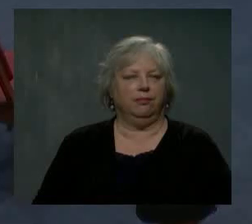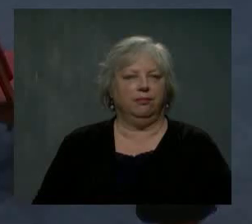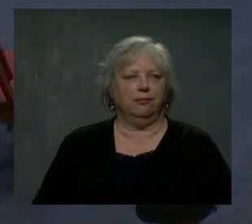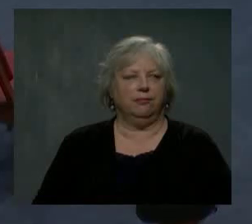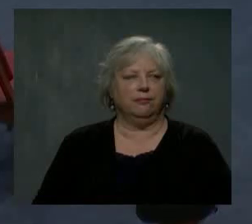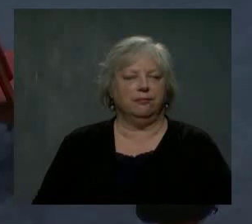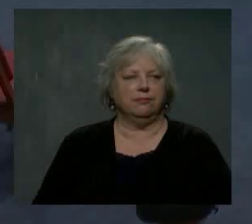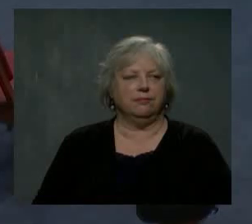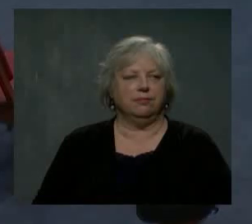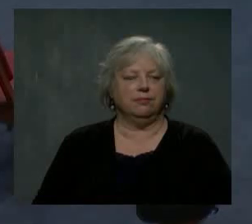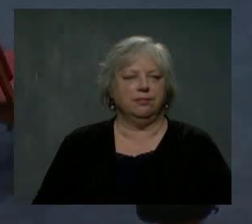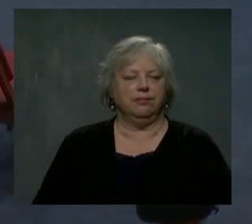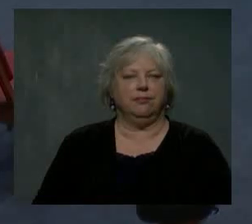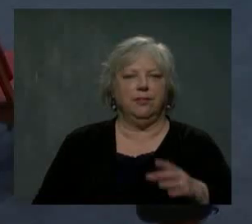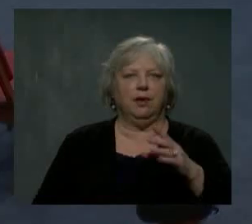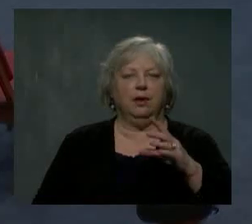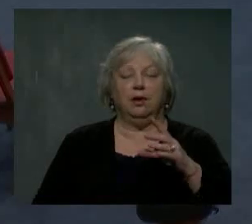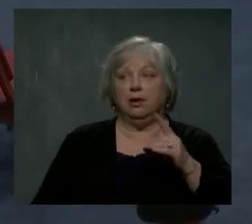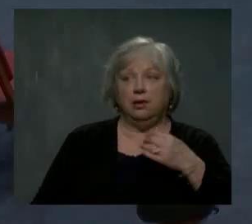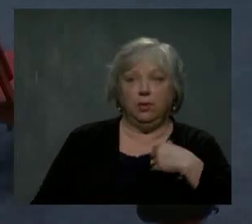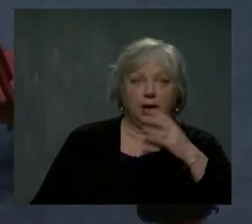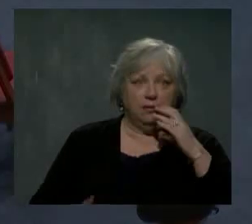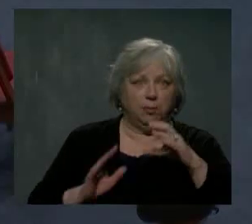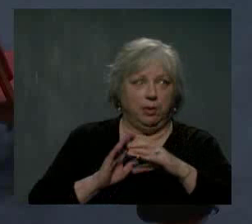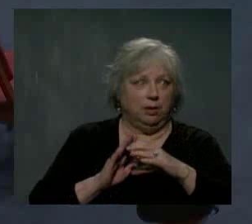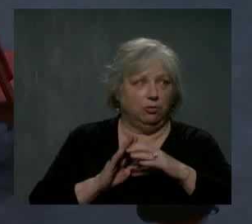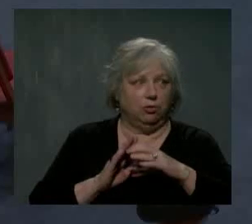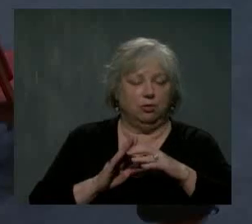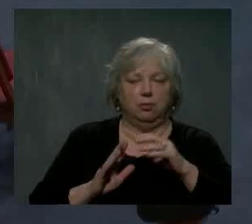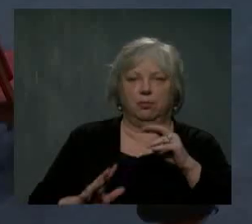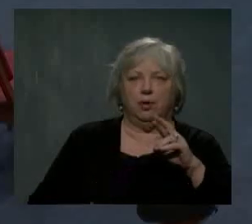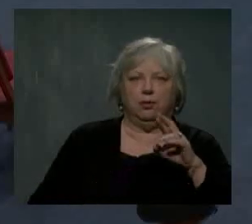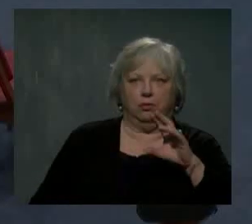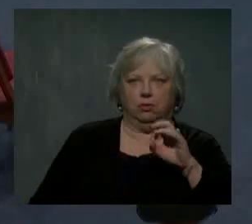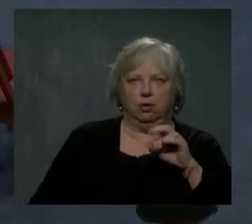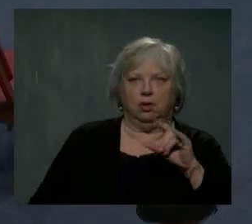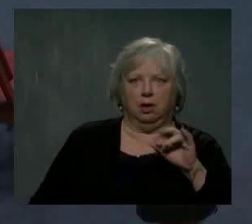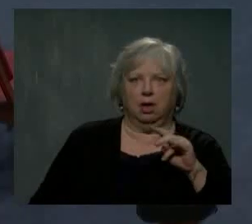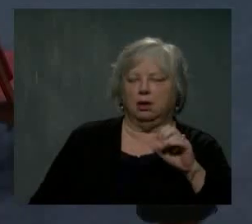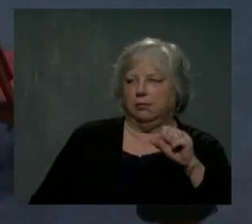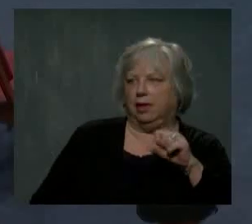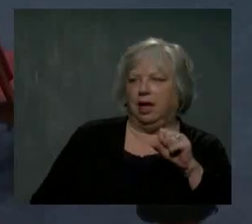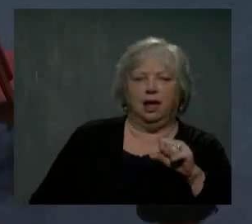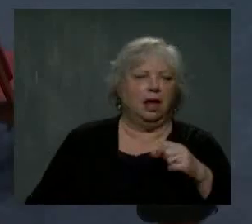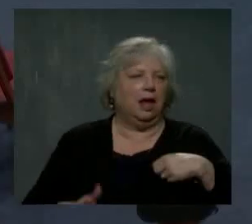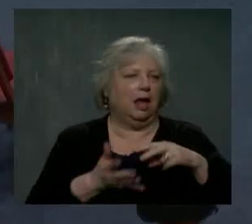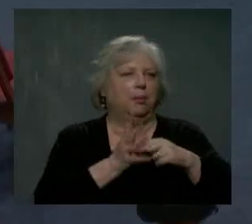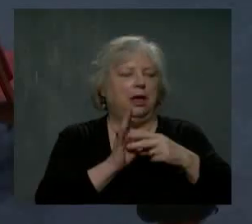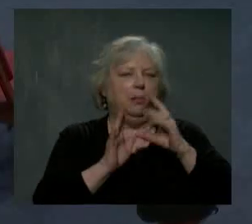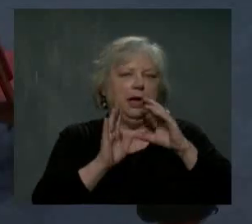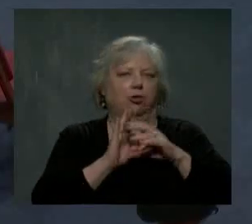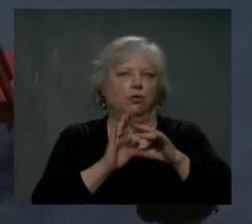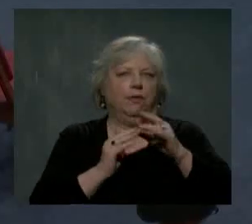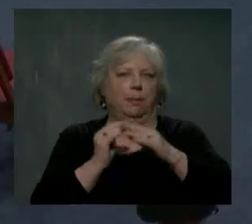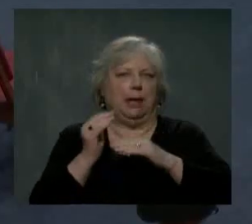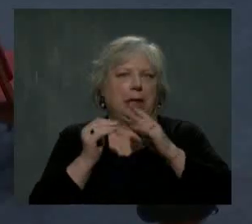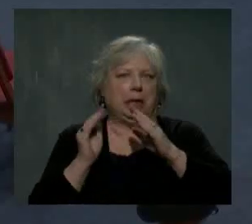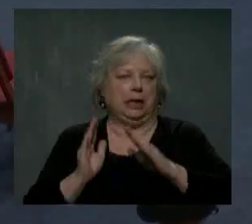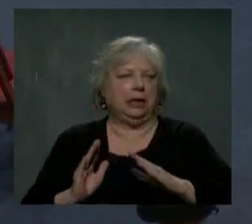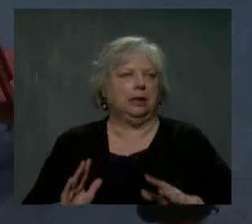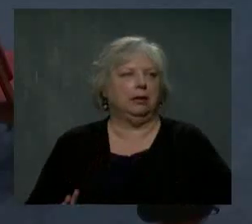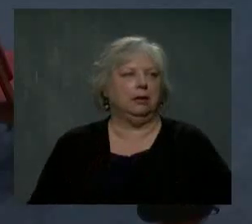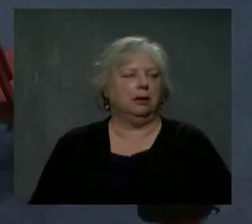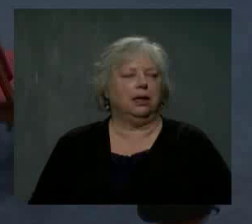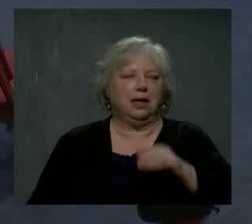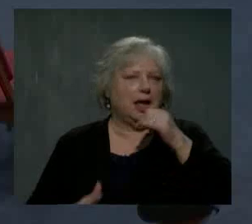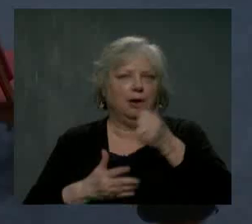Do we have a picture of this, Mr. Collins? Yes, ma'am. I know, I meant a picture of the buildings,